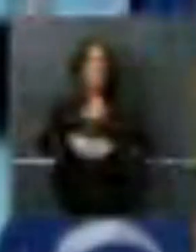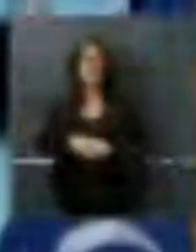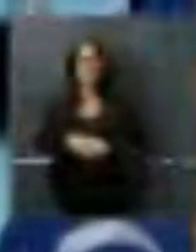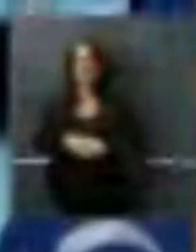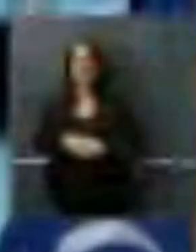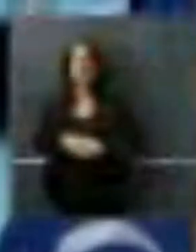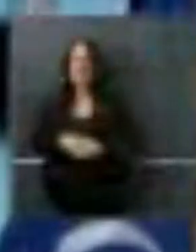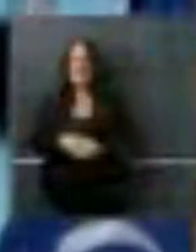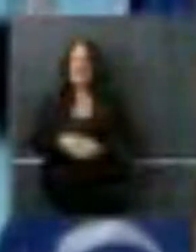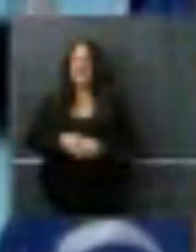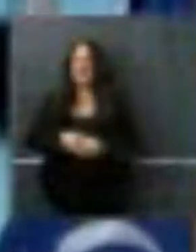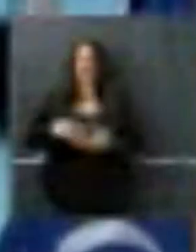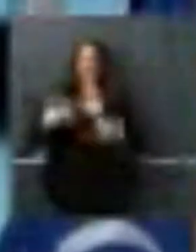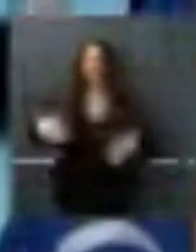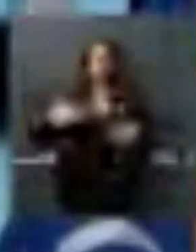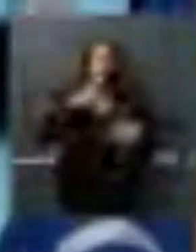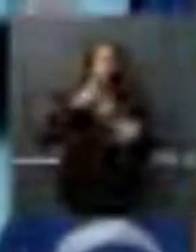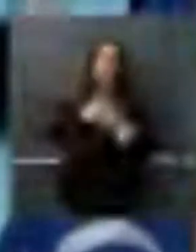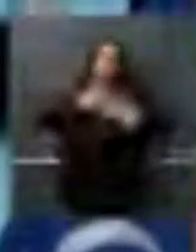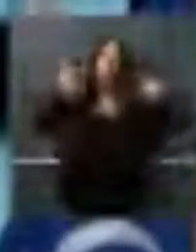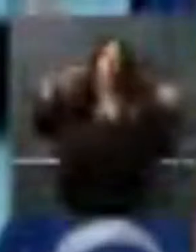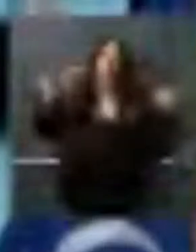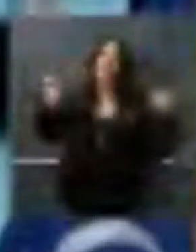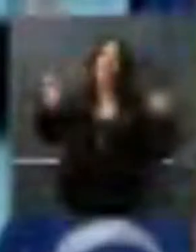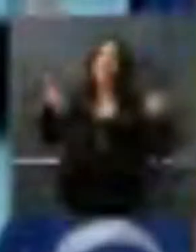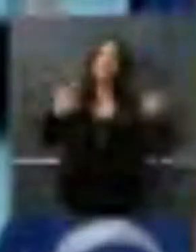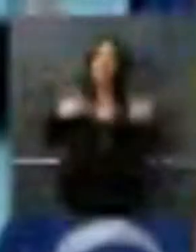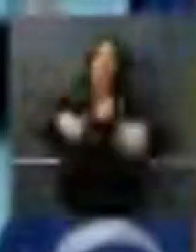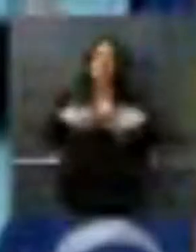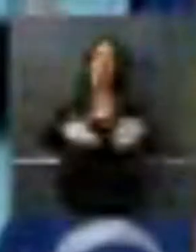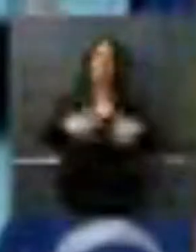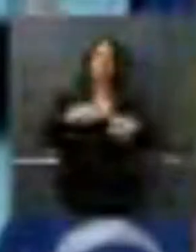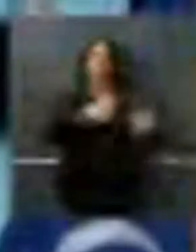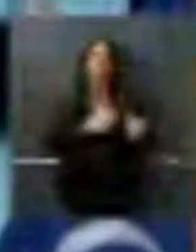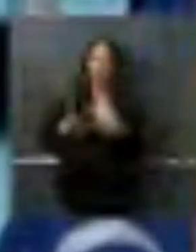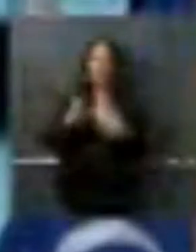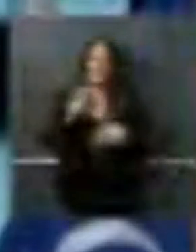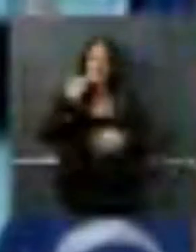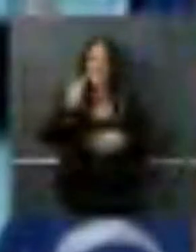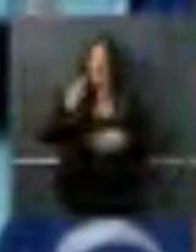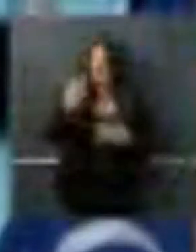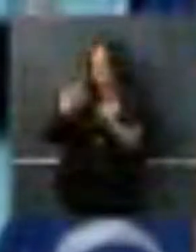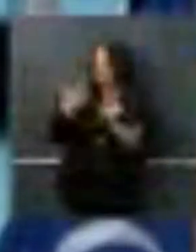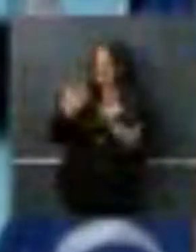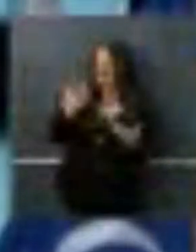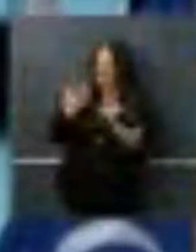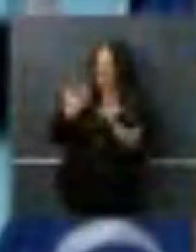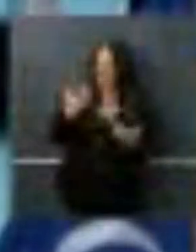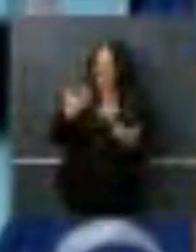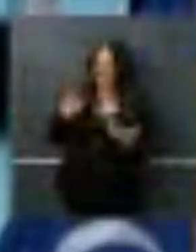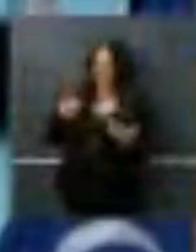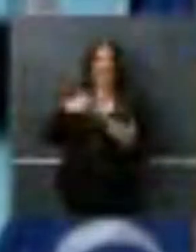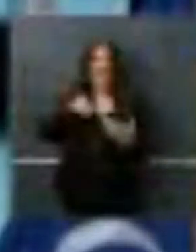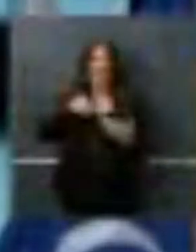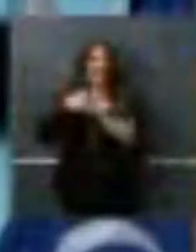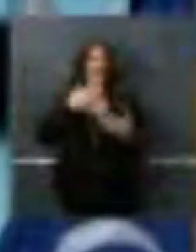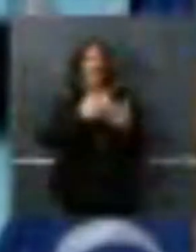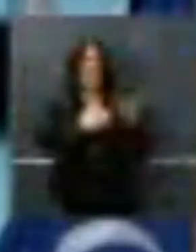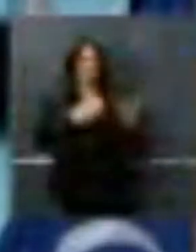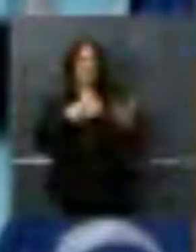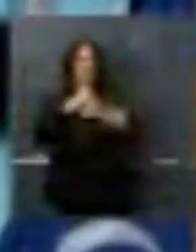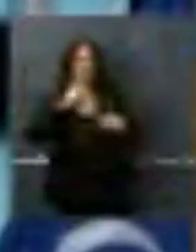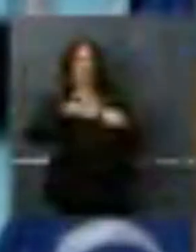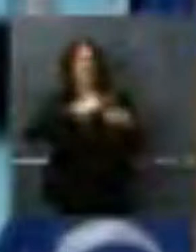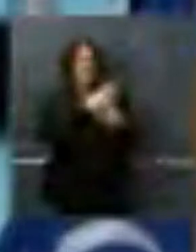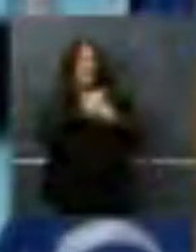if people aren't even getting the basic curriculum and the basic kind of support they deserve at the moment.